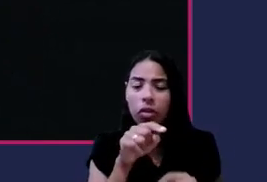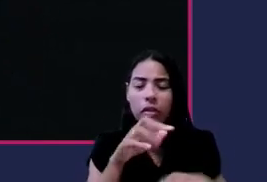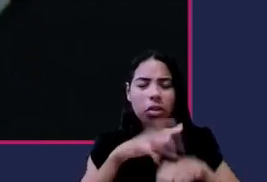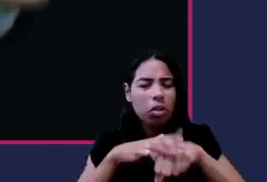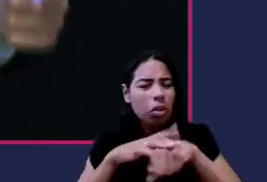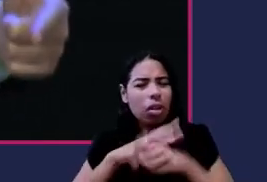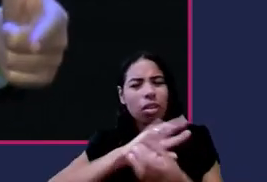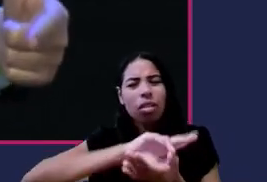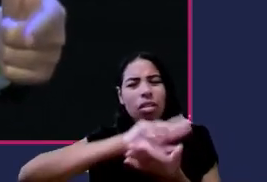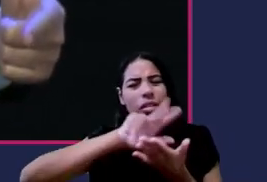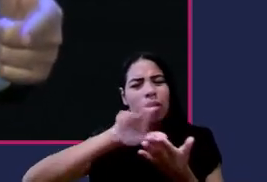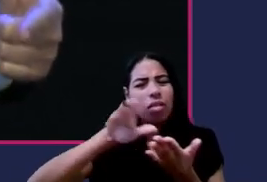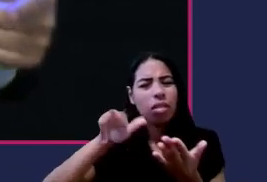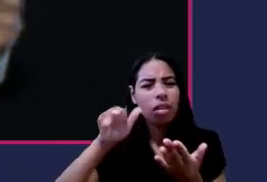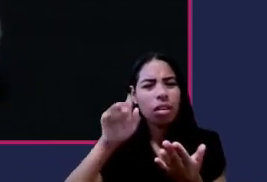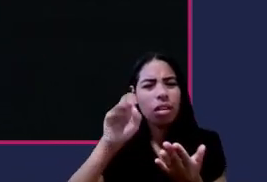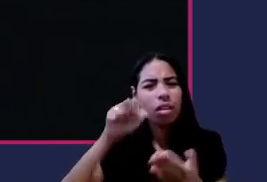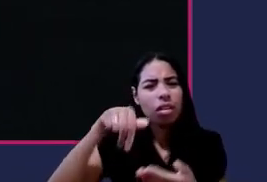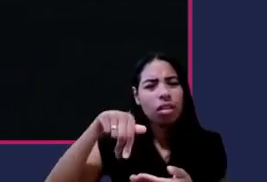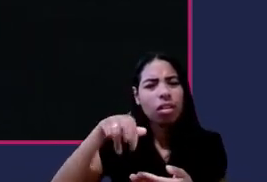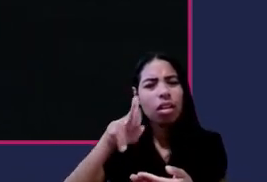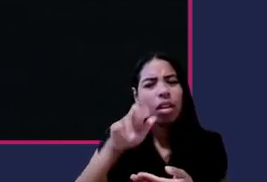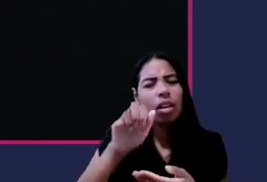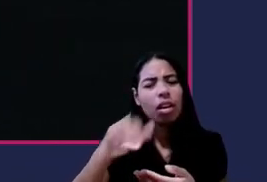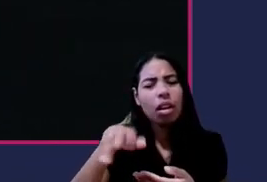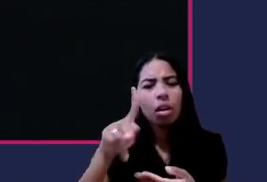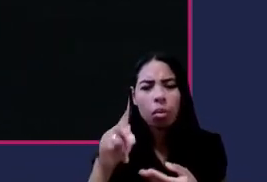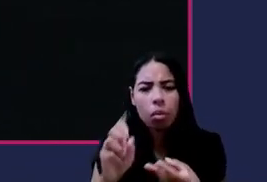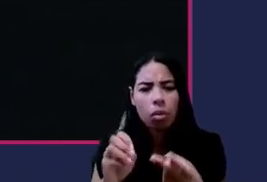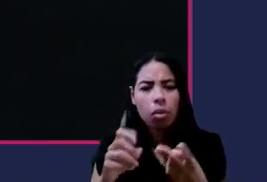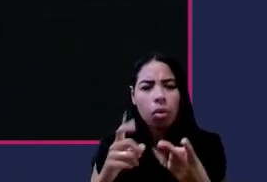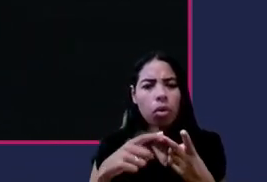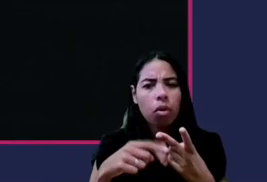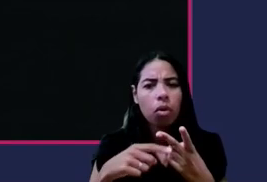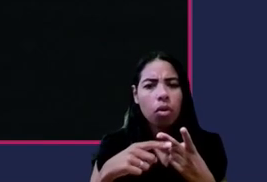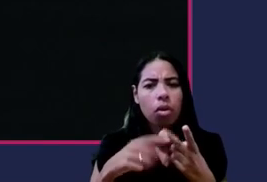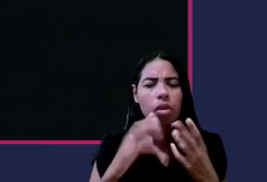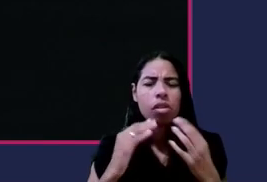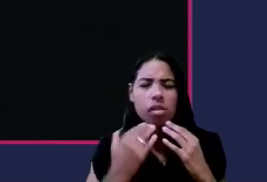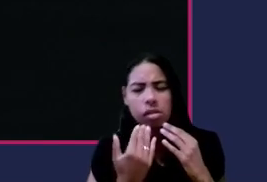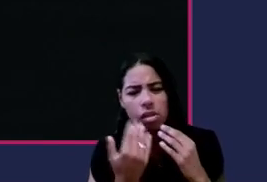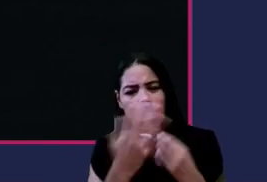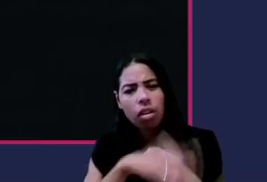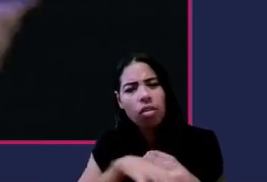efforts for immunization, for measles, for children palsy.